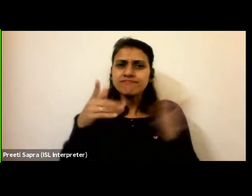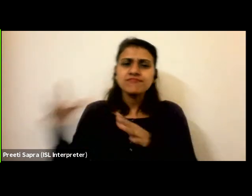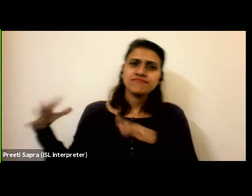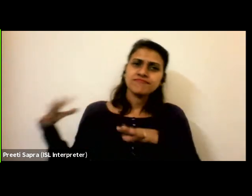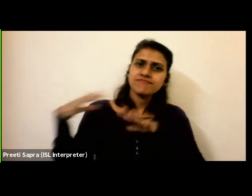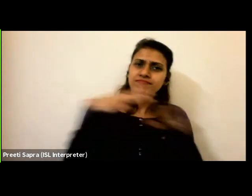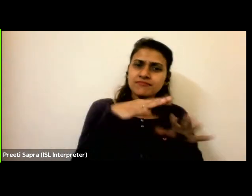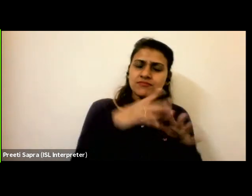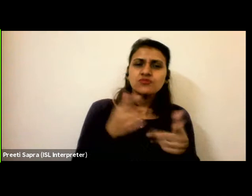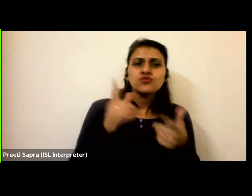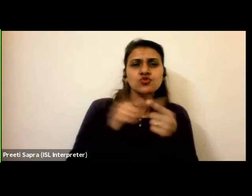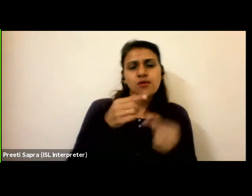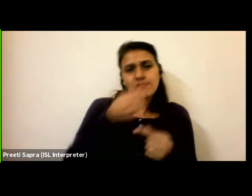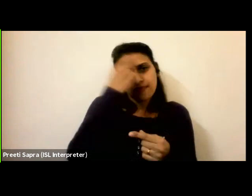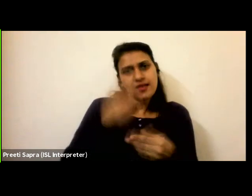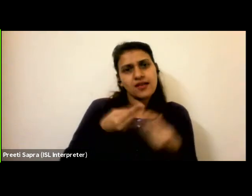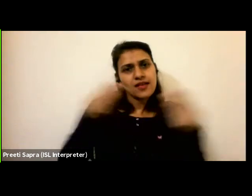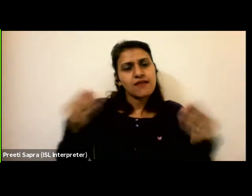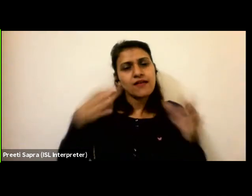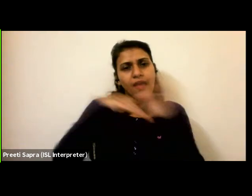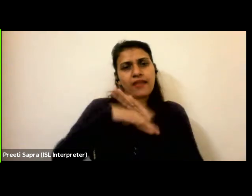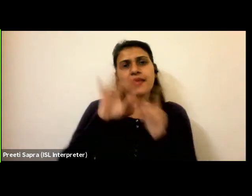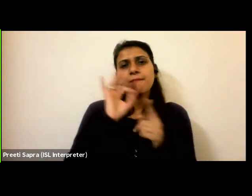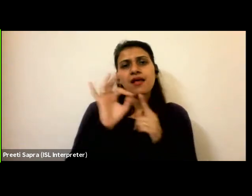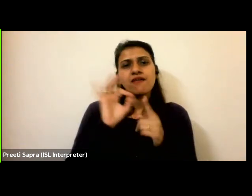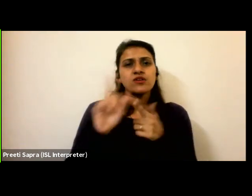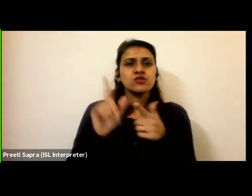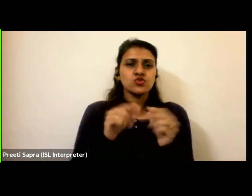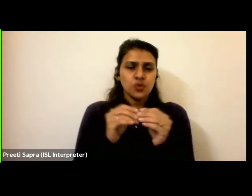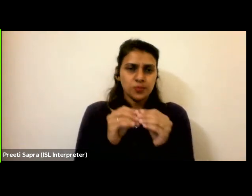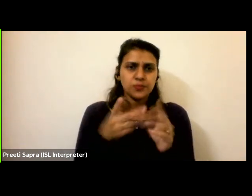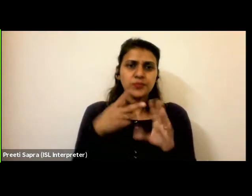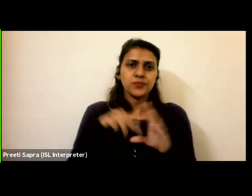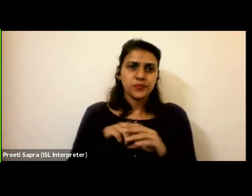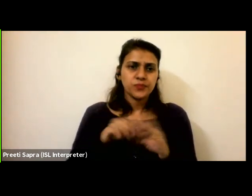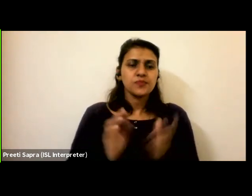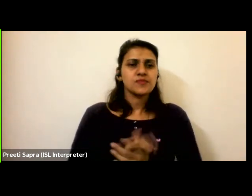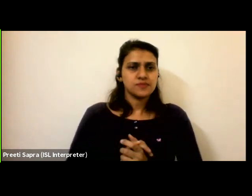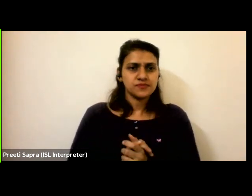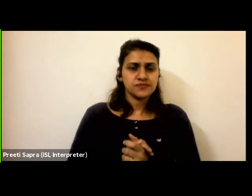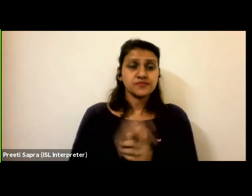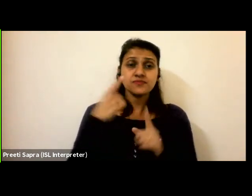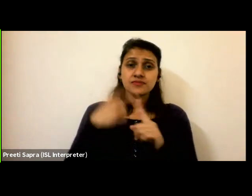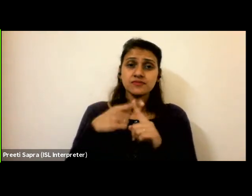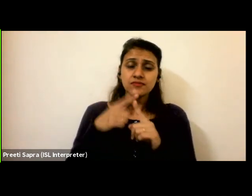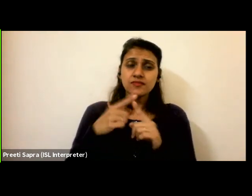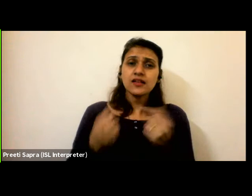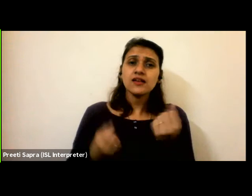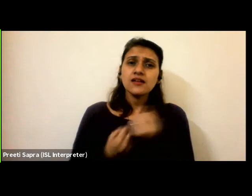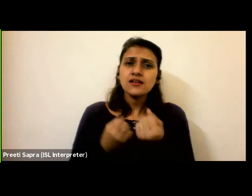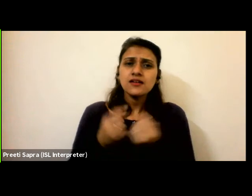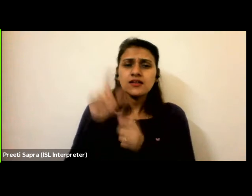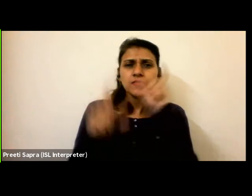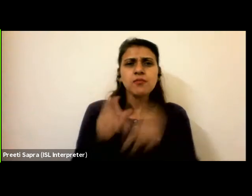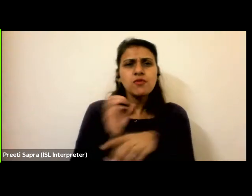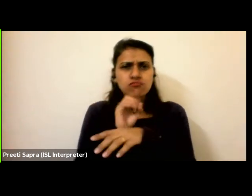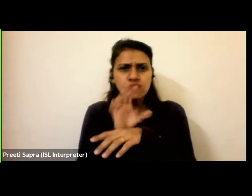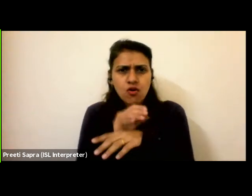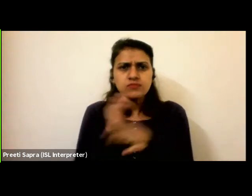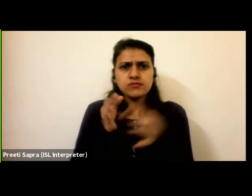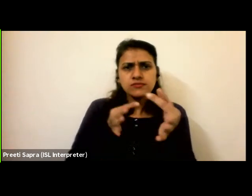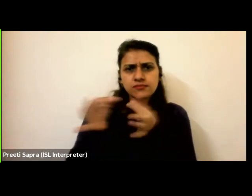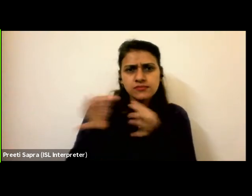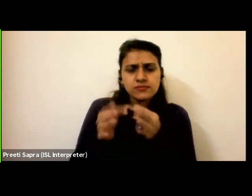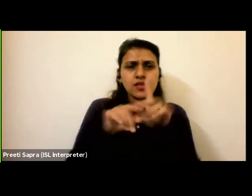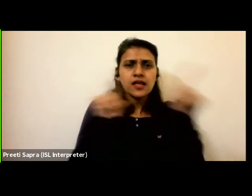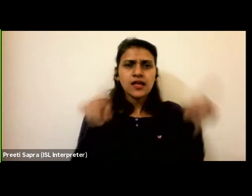contractual employment and private organizations as well. He has also assisted candidates through counseling, training on